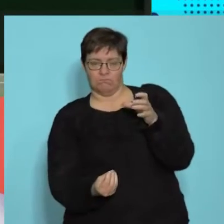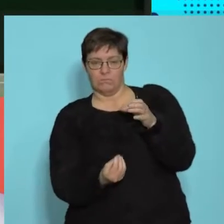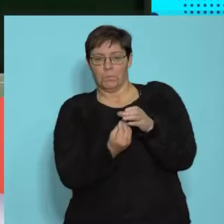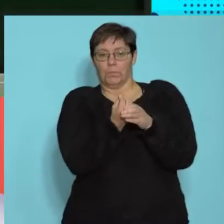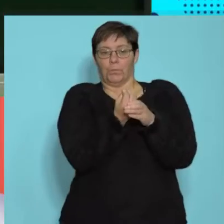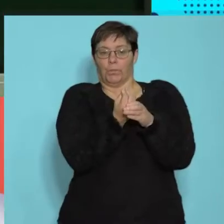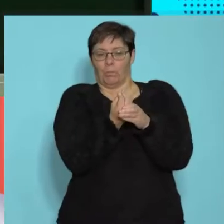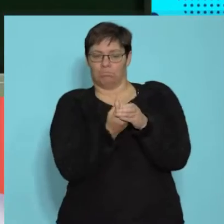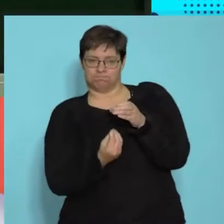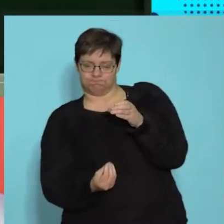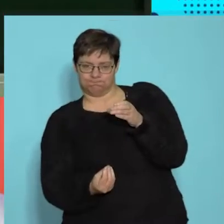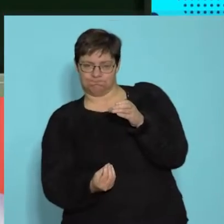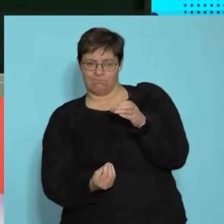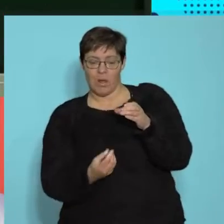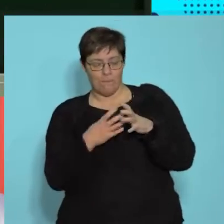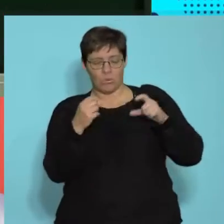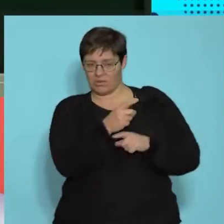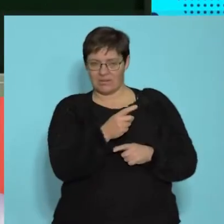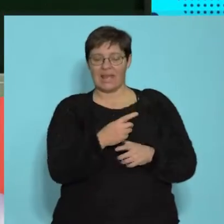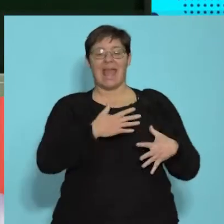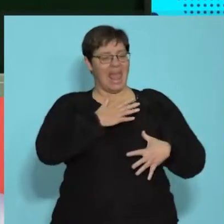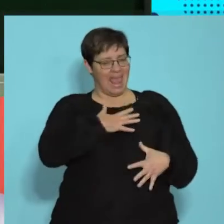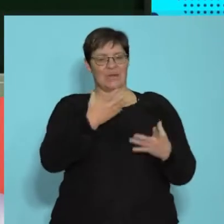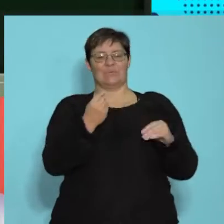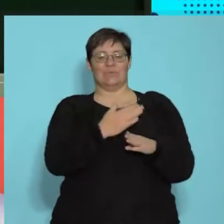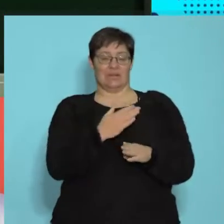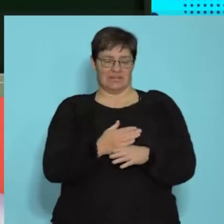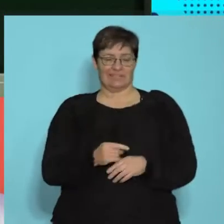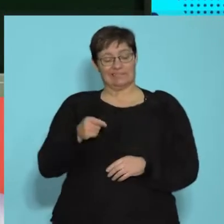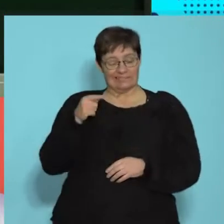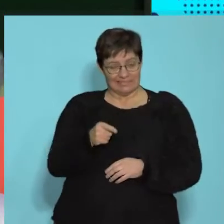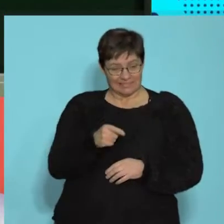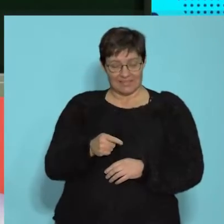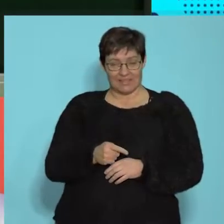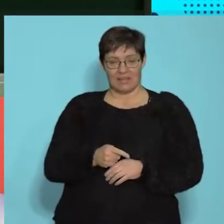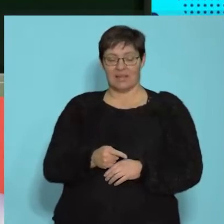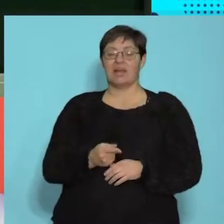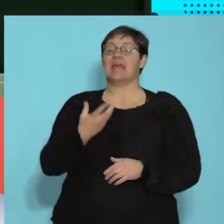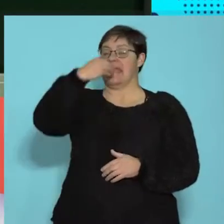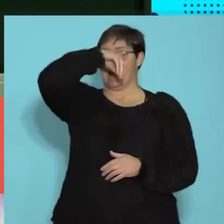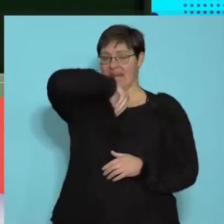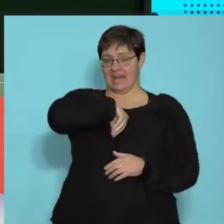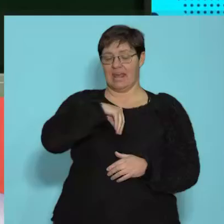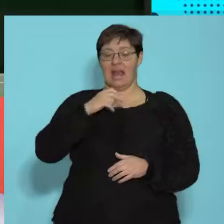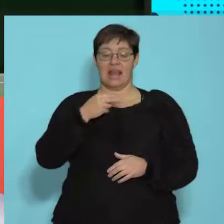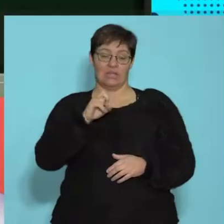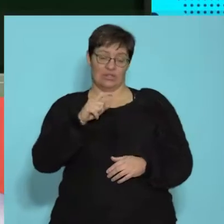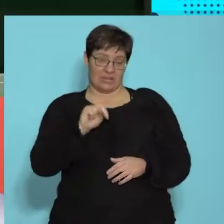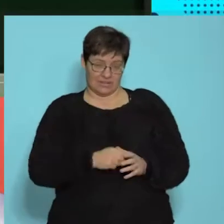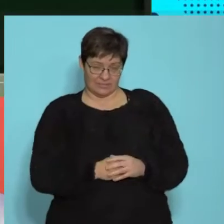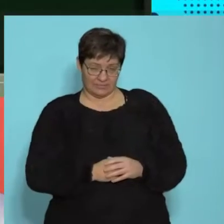the balloon is not doing the work. The air is doing the work. That is called